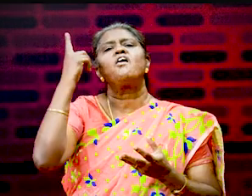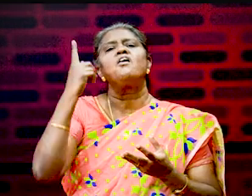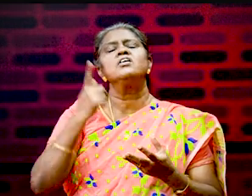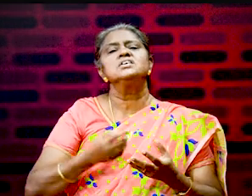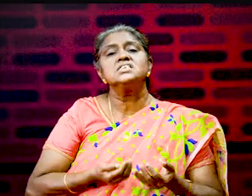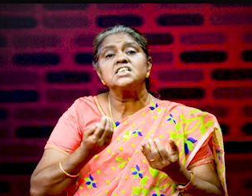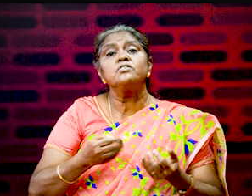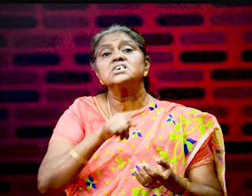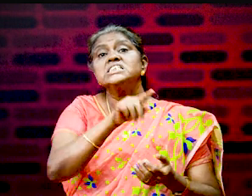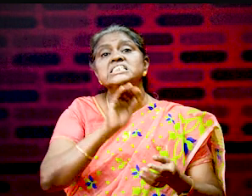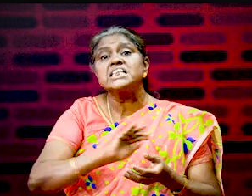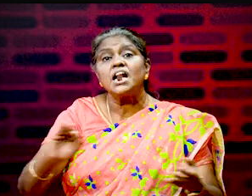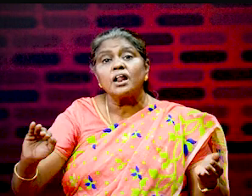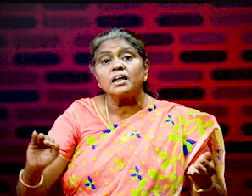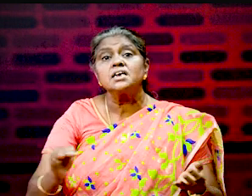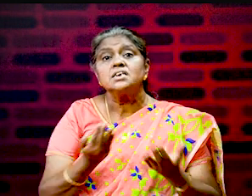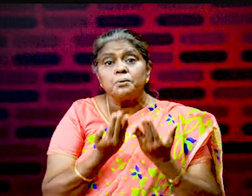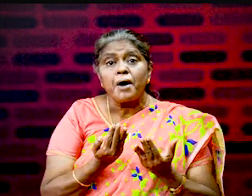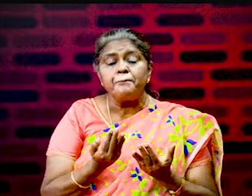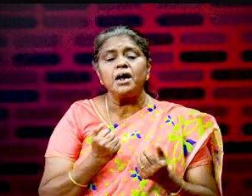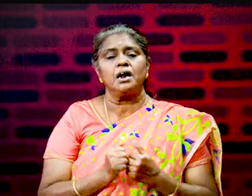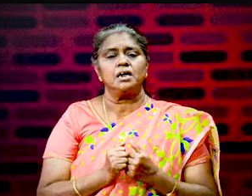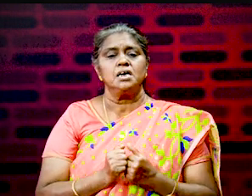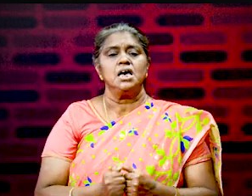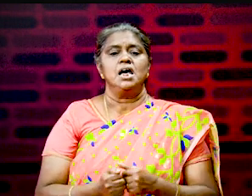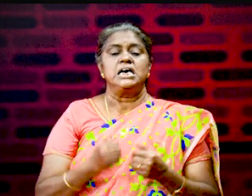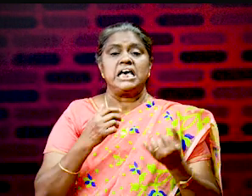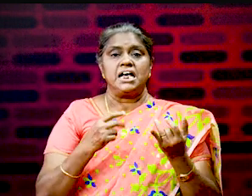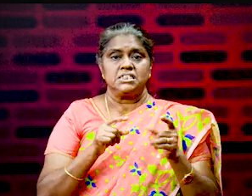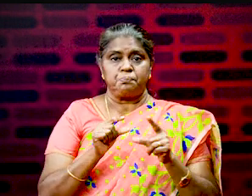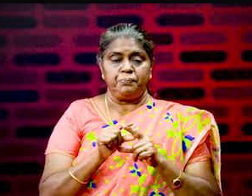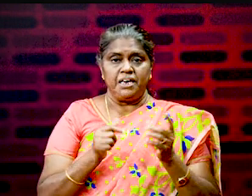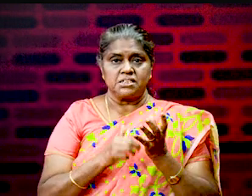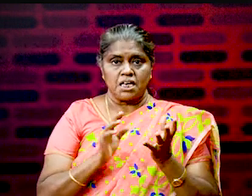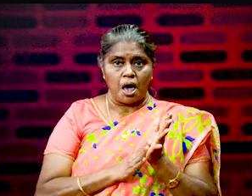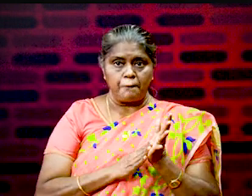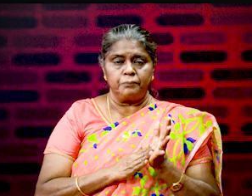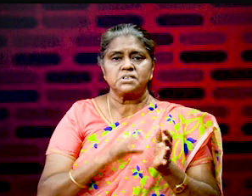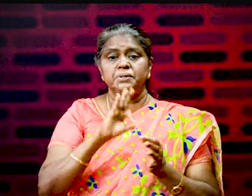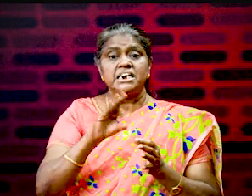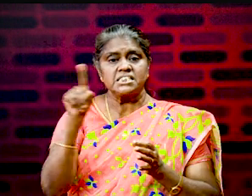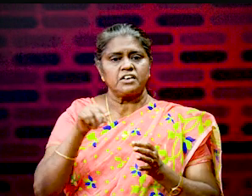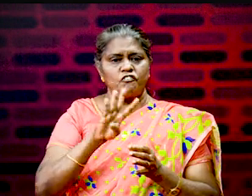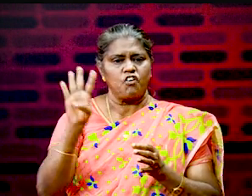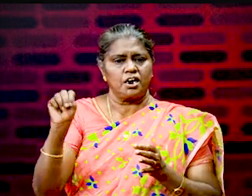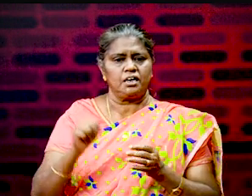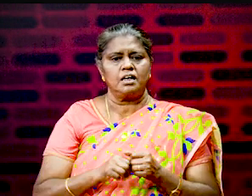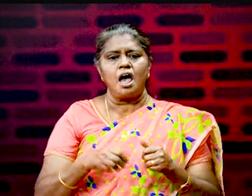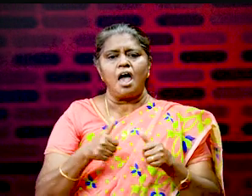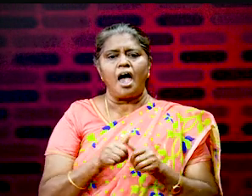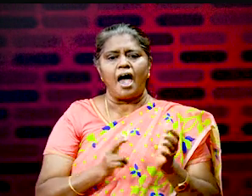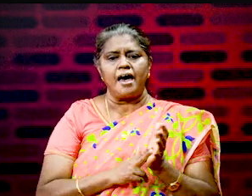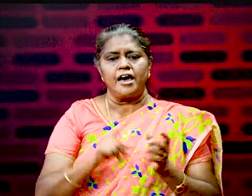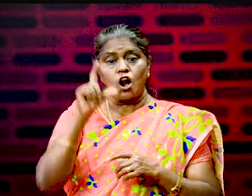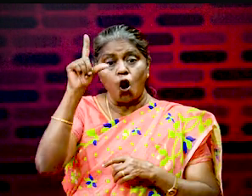40. And the Lord shall help them and deliver them. He shall deliver them from the wicked and save them